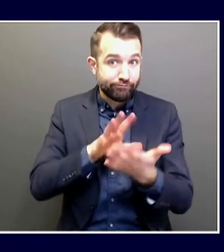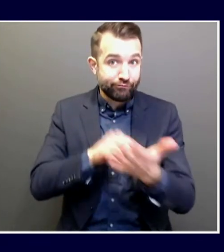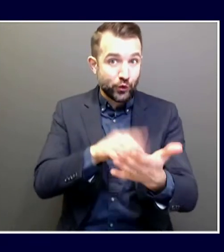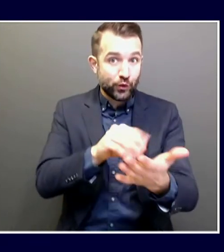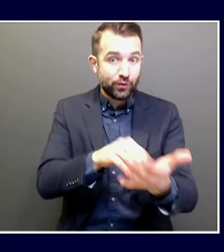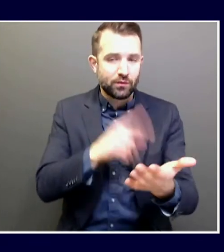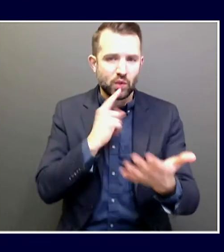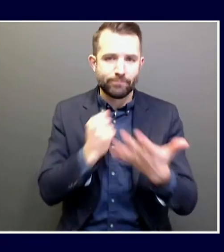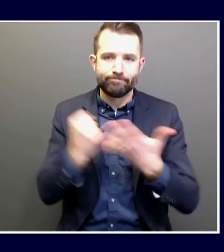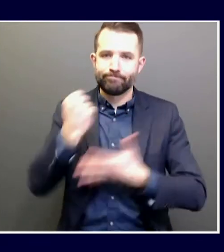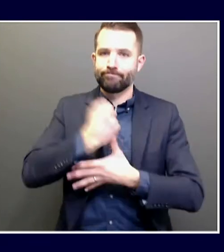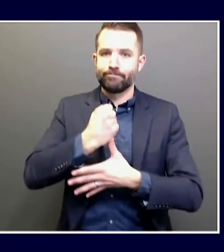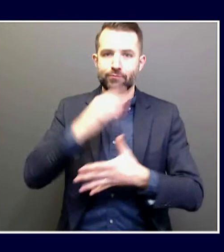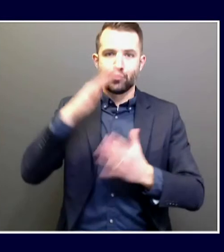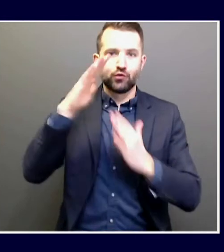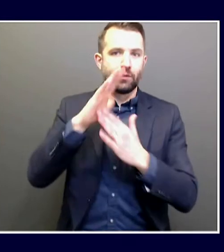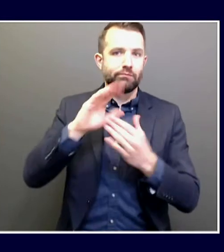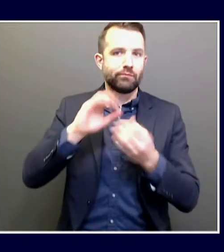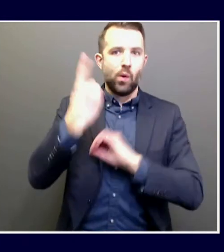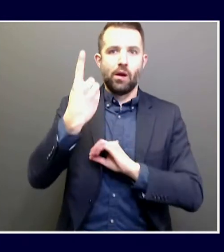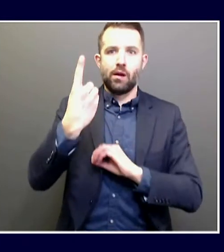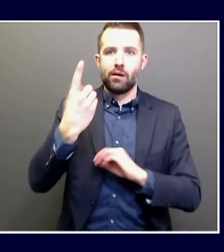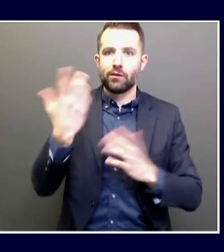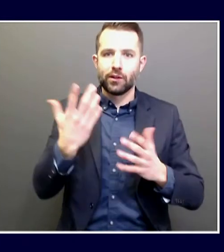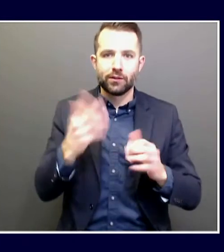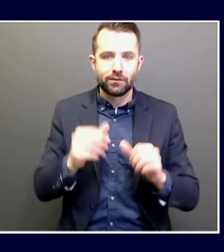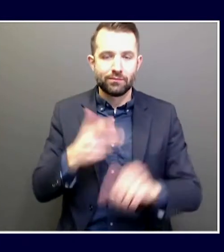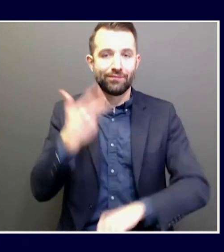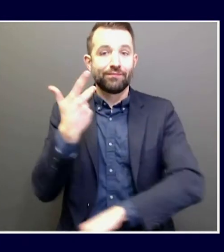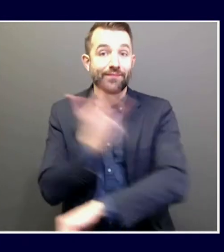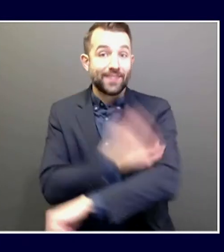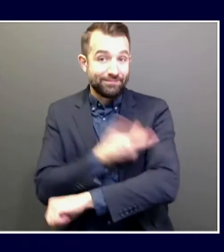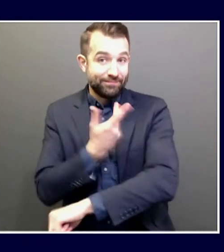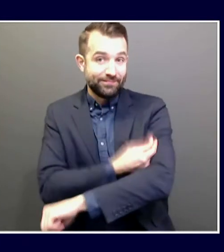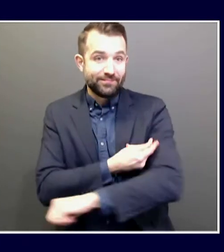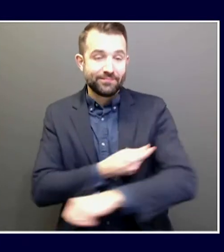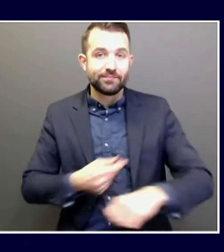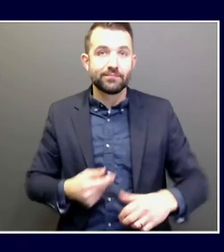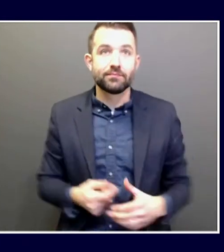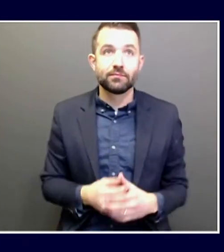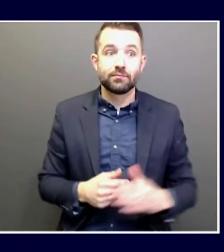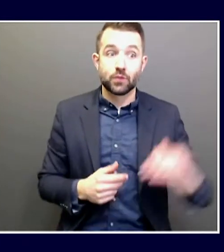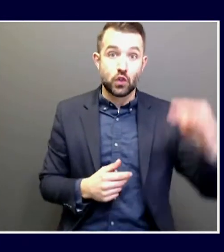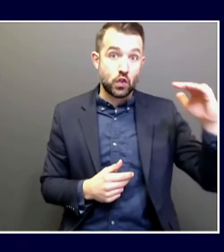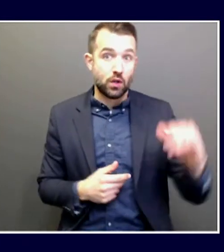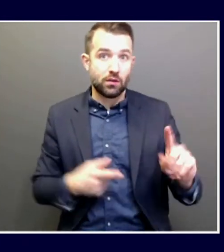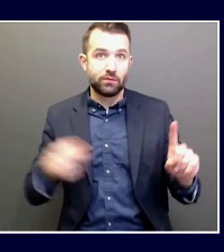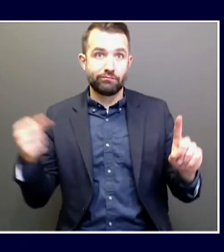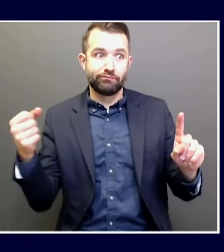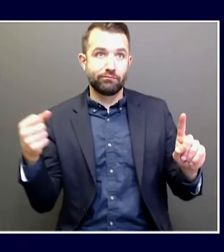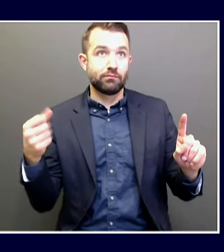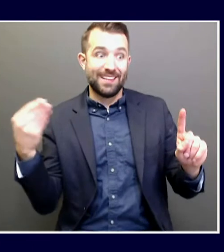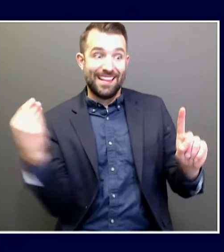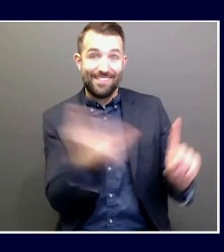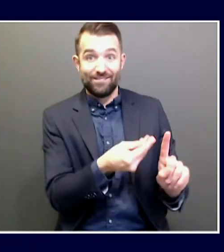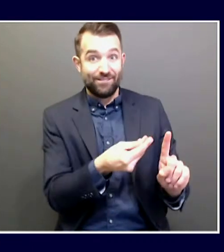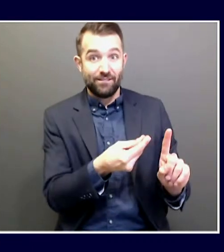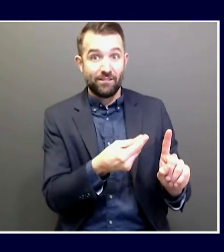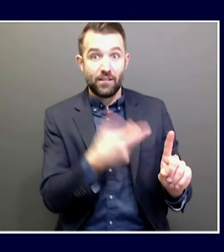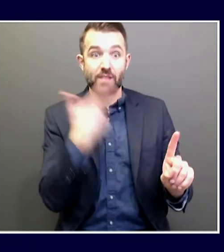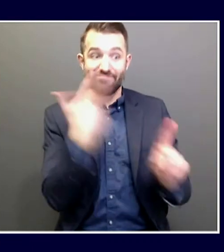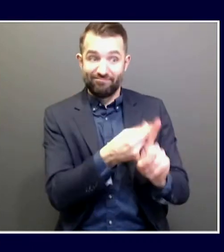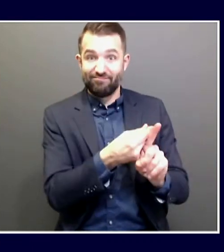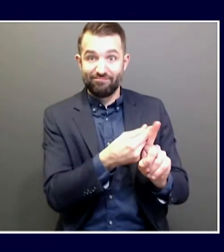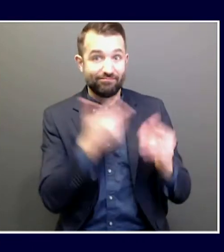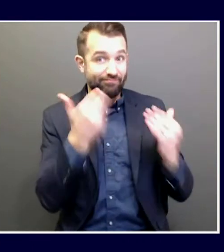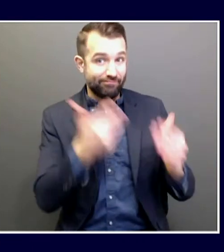vaccinated, as well as boosted. Boosting as on top of vaccination are one of the most effective ways